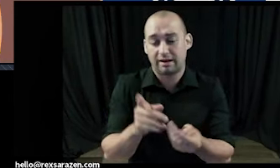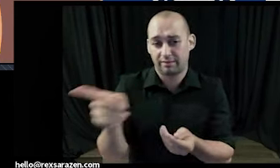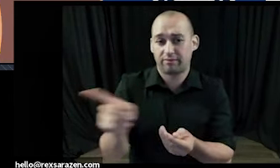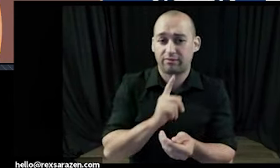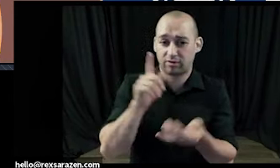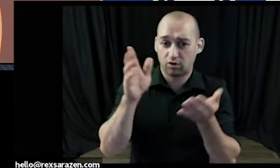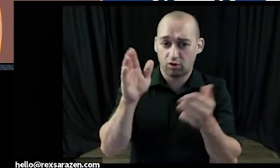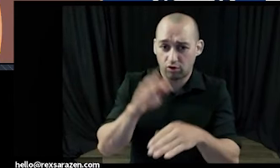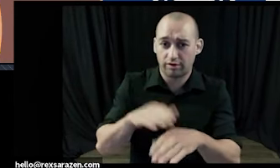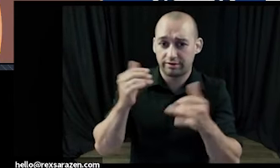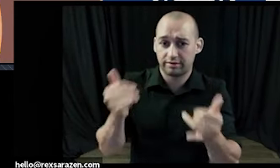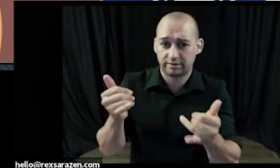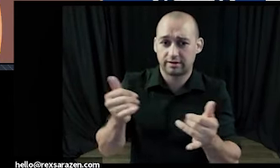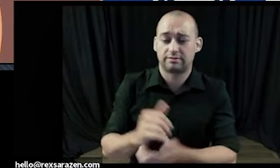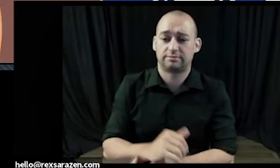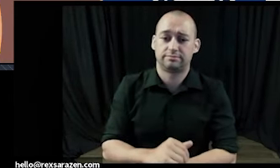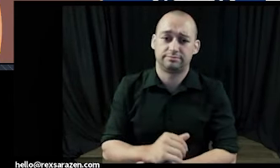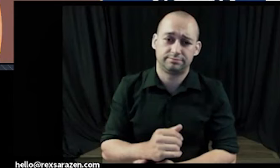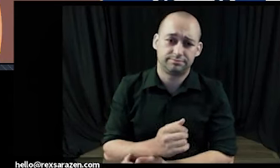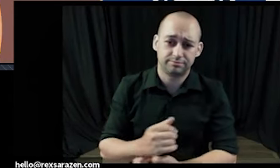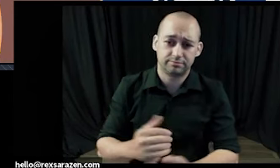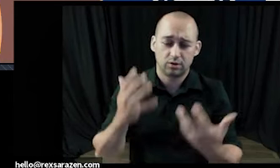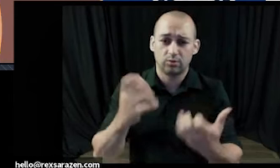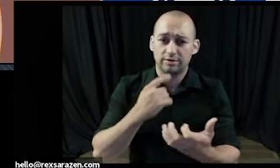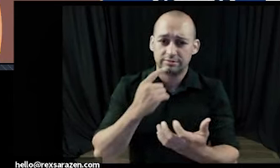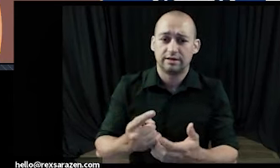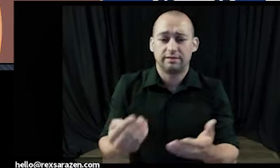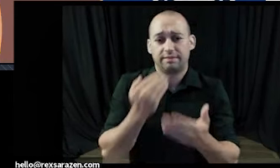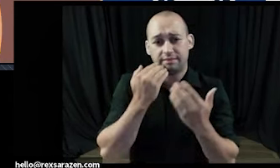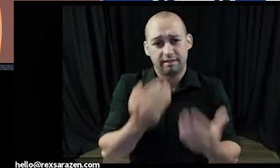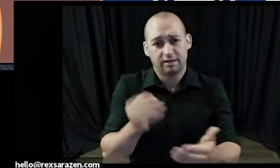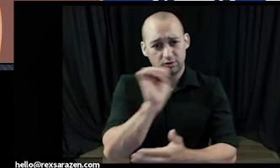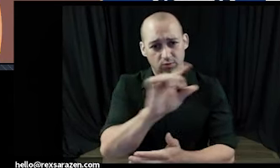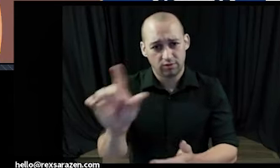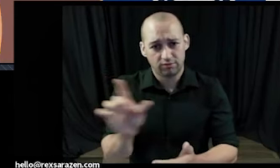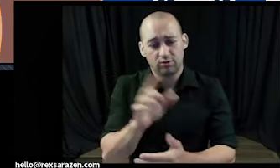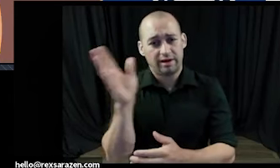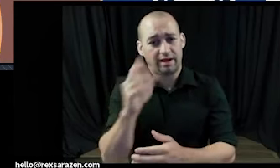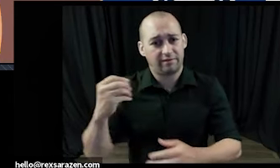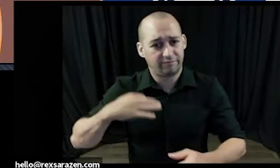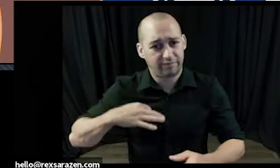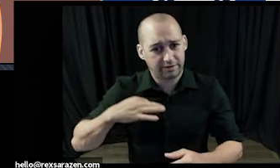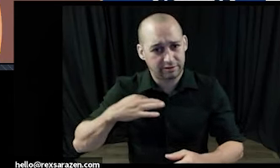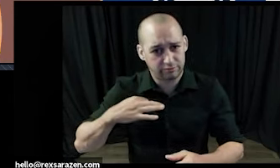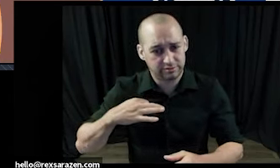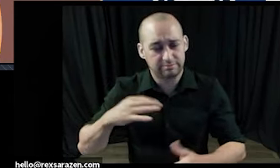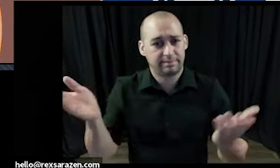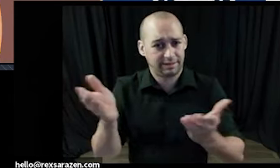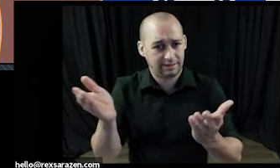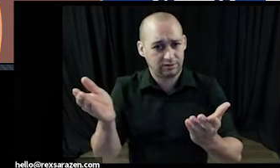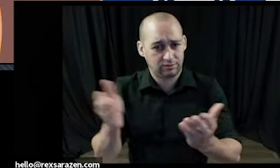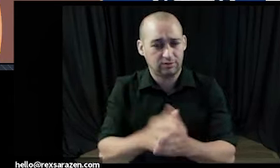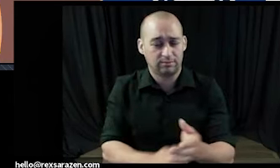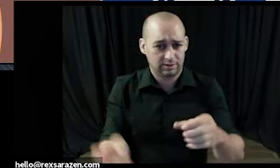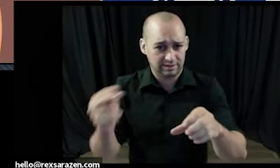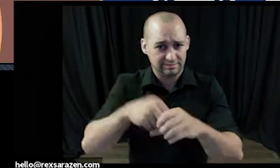today. So again, I wanted to thank all of you, in addition to our volunteers, for being here and to participate